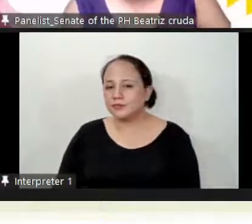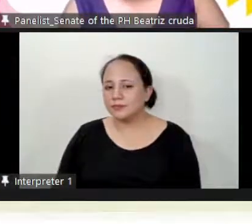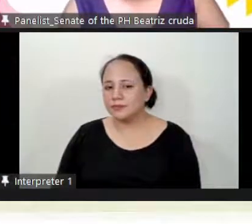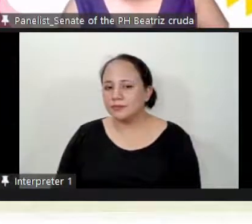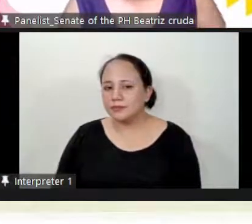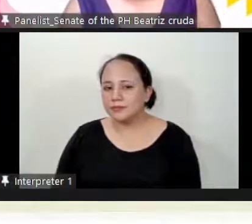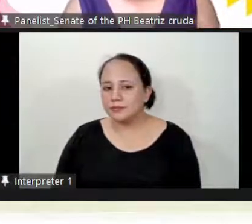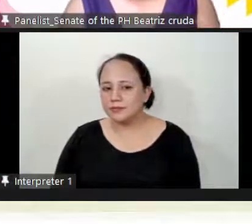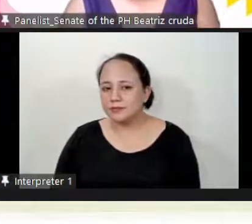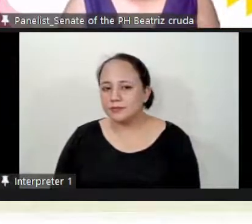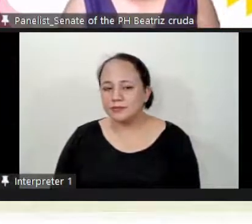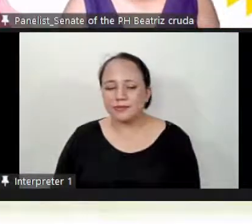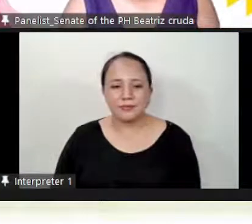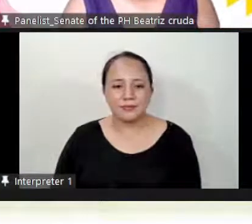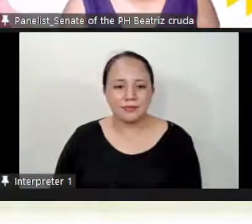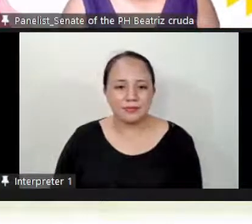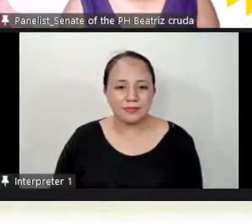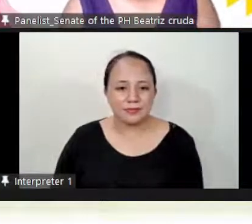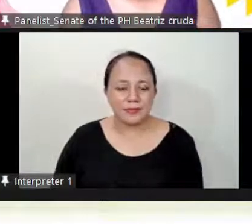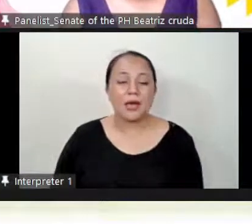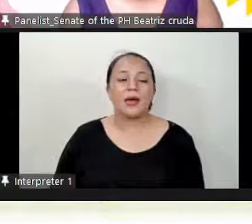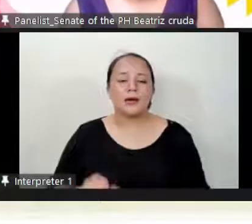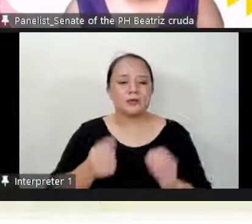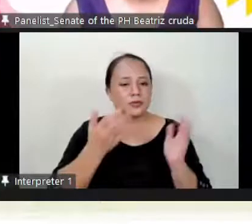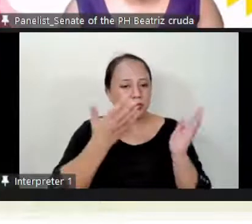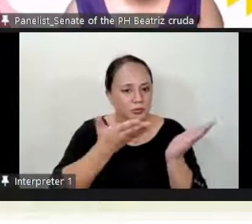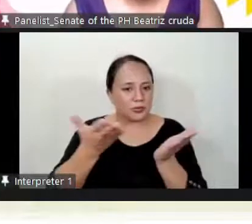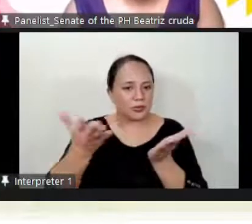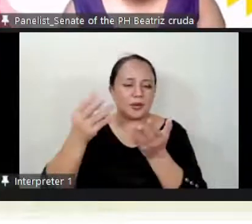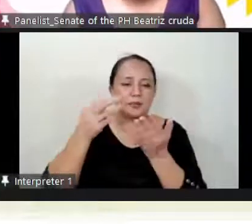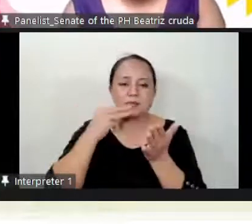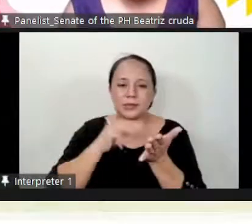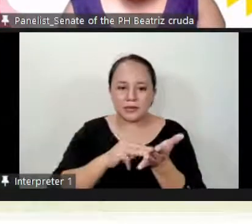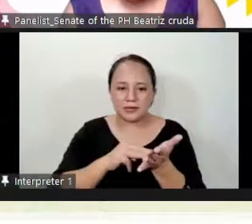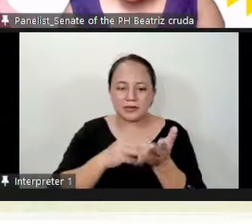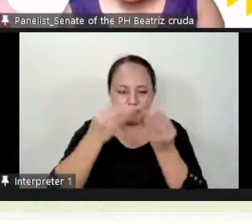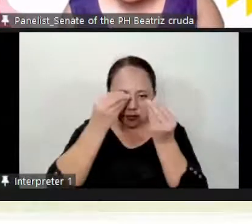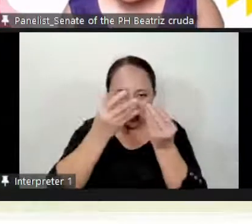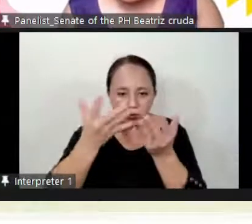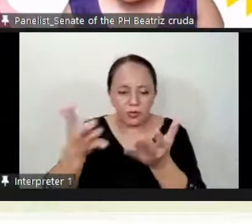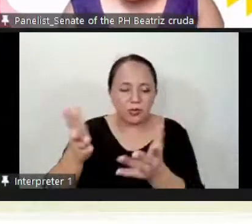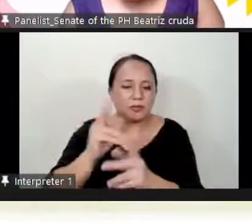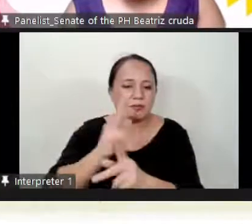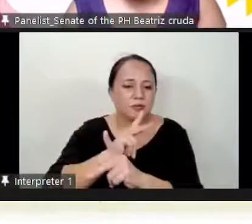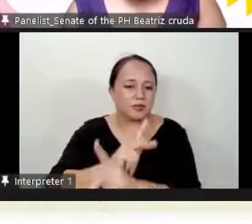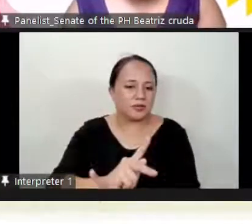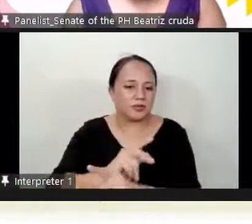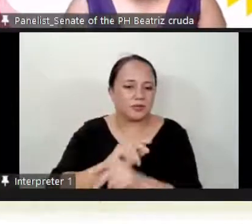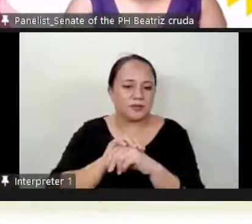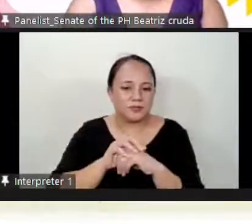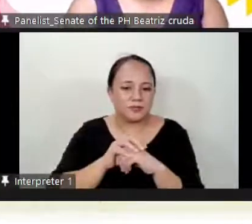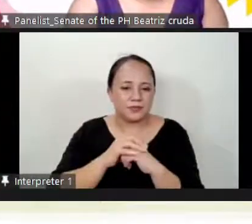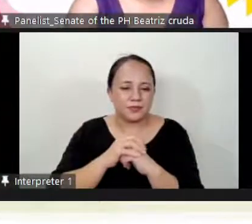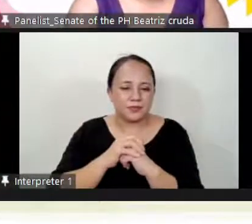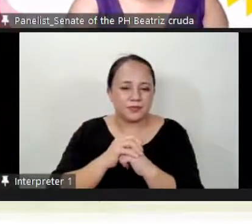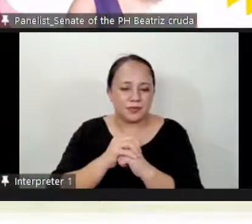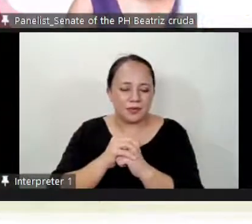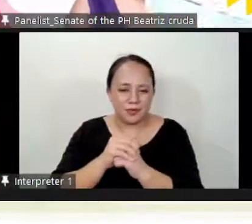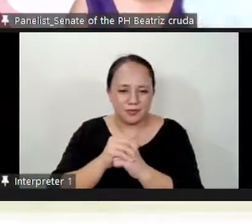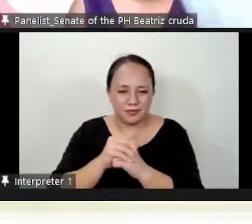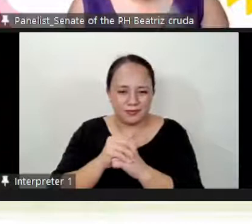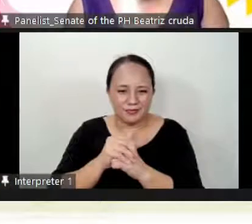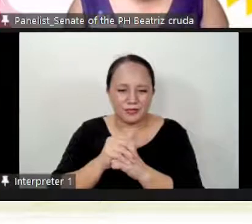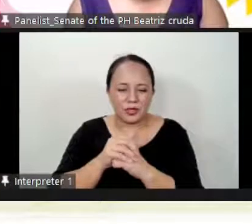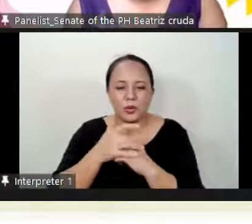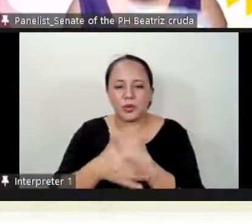we deliver our messages on prevention and on